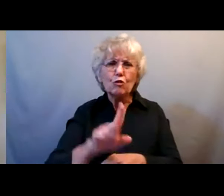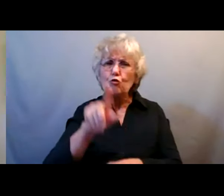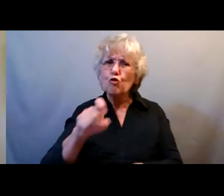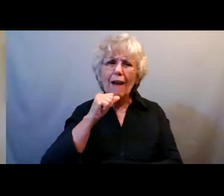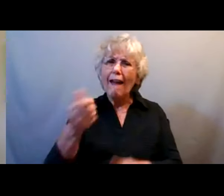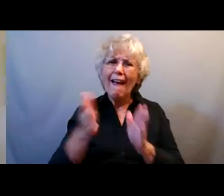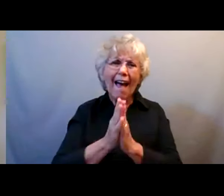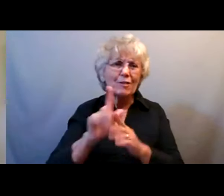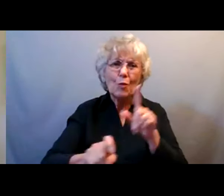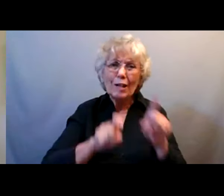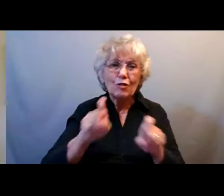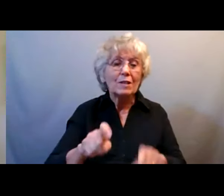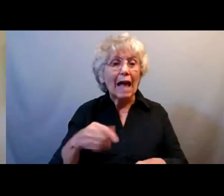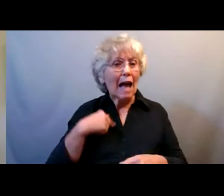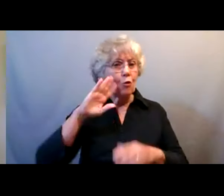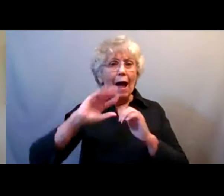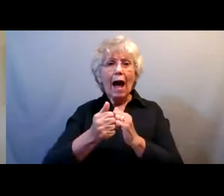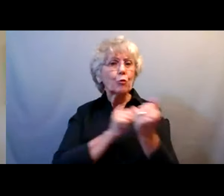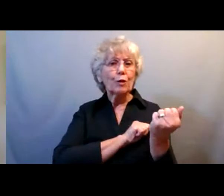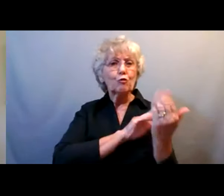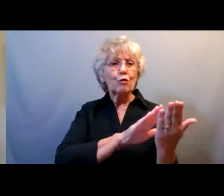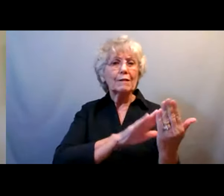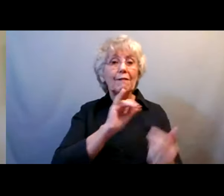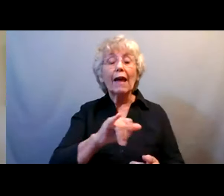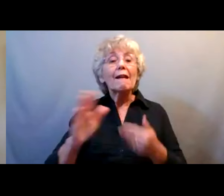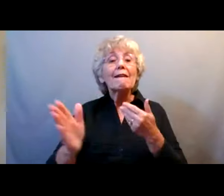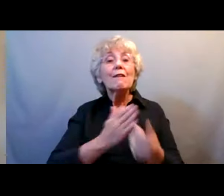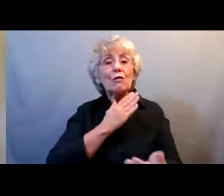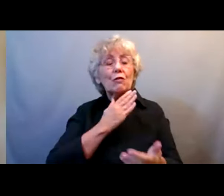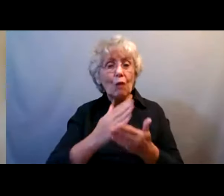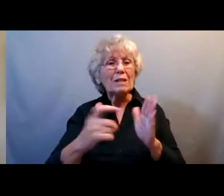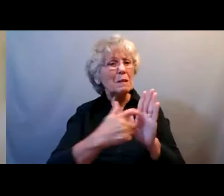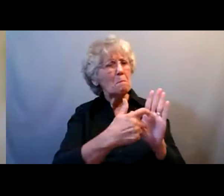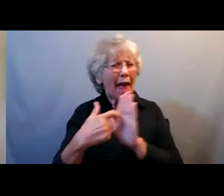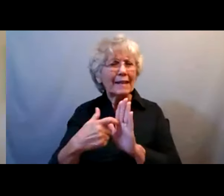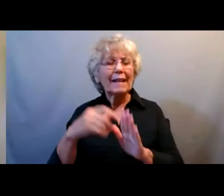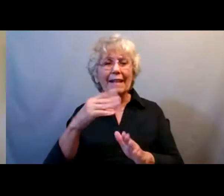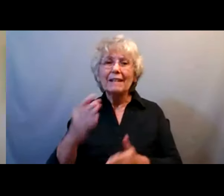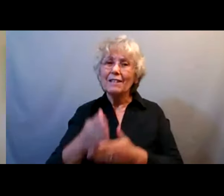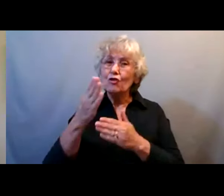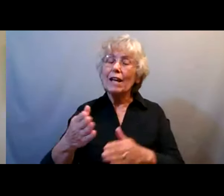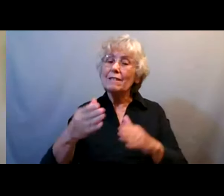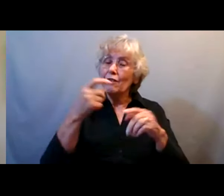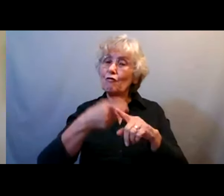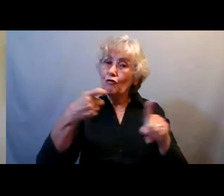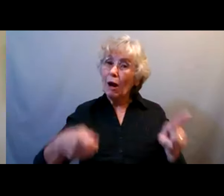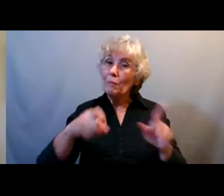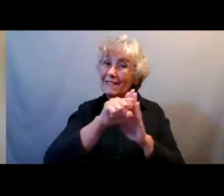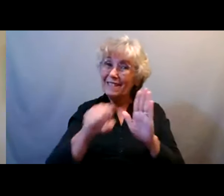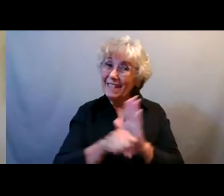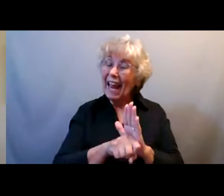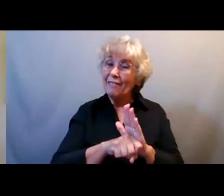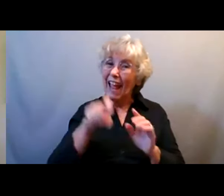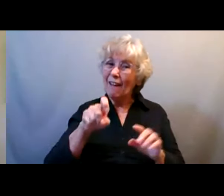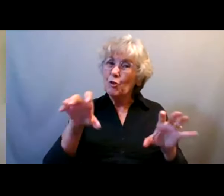don't know how you address that. But even though it's mandated and suggested by the state, I think there needs to be some thought